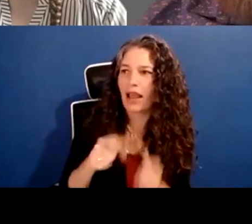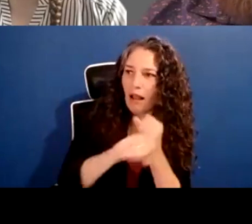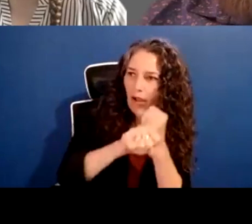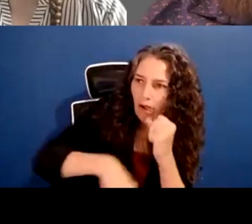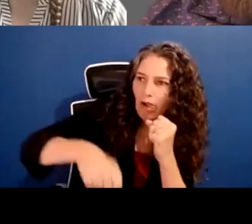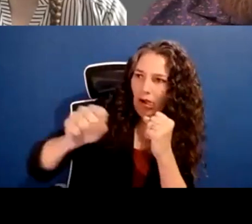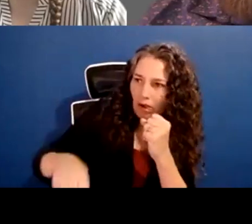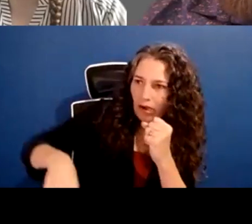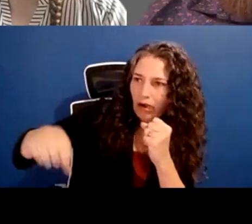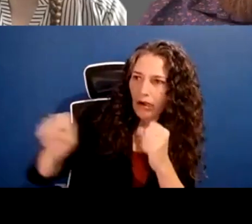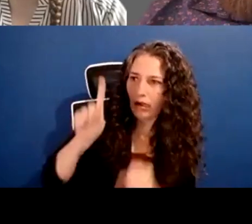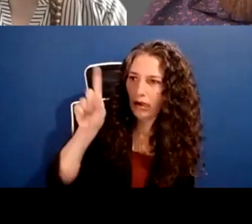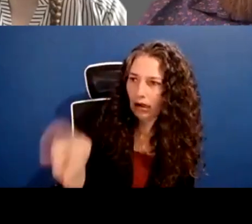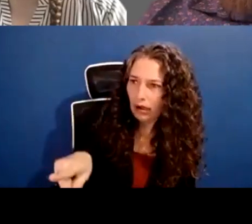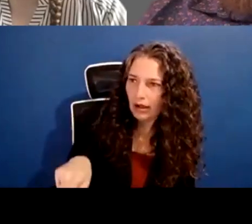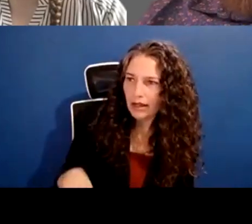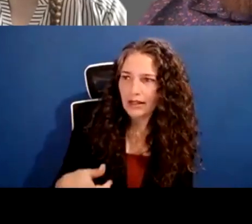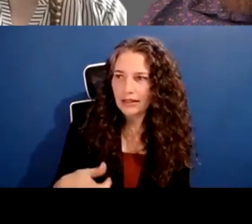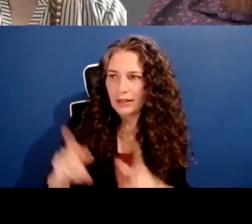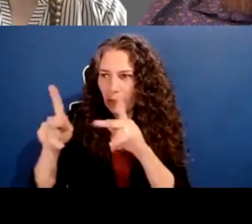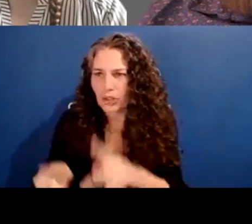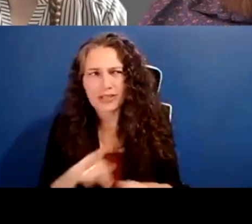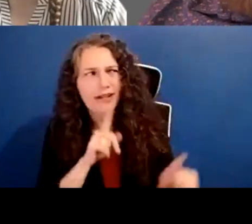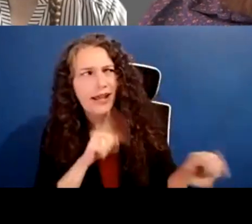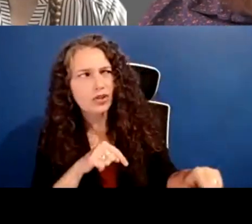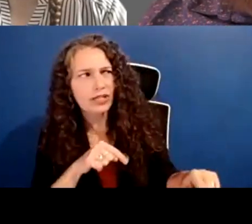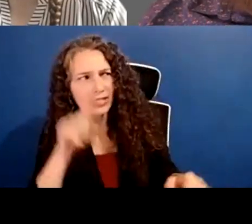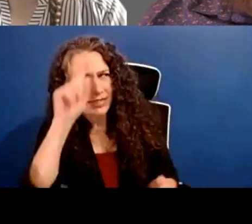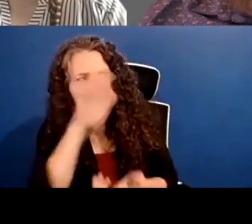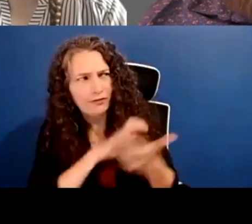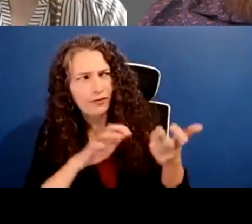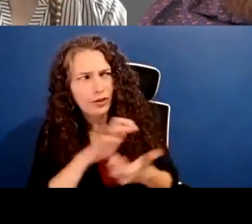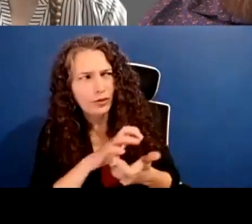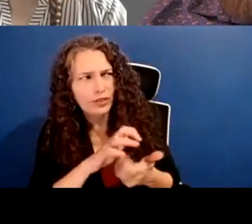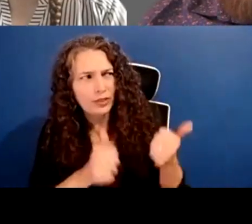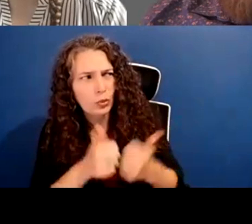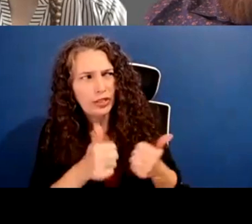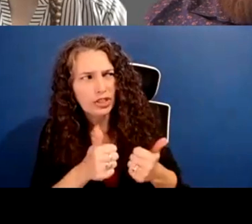and it became readily